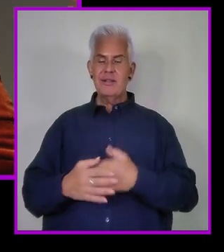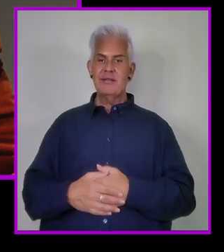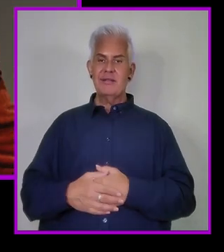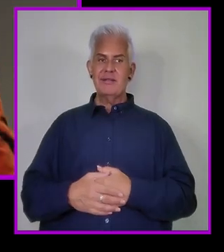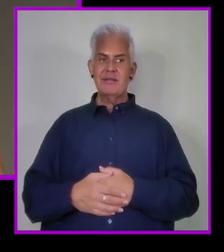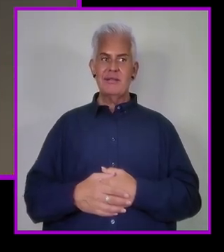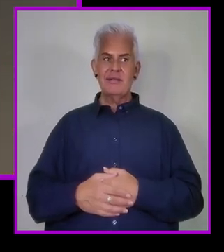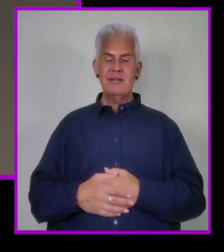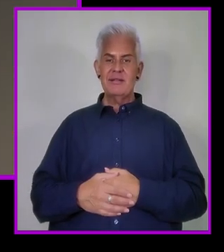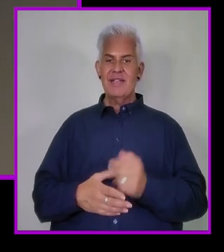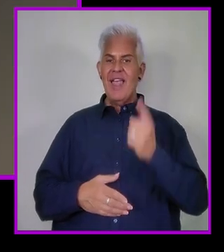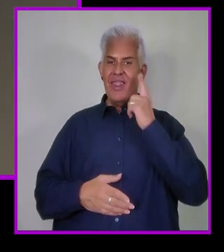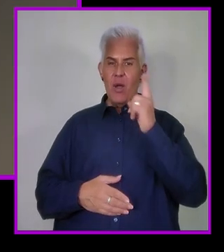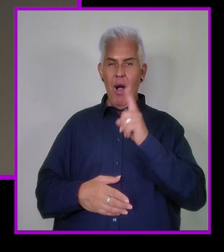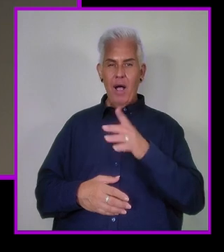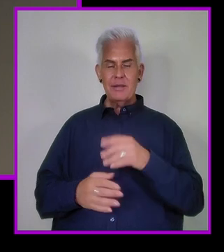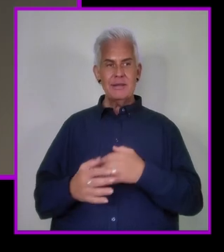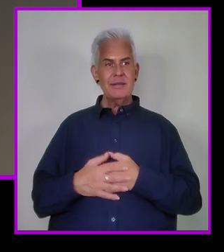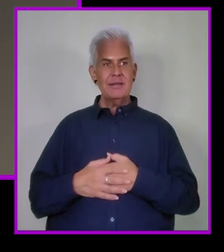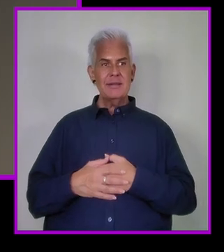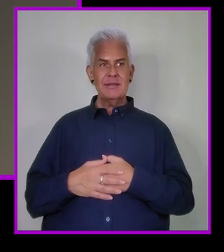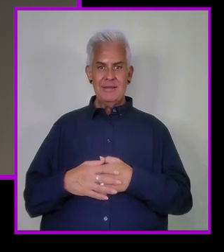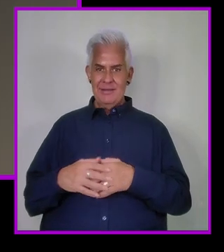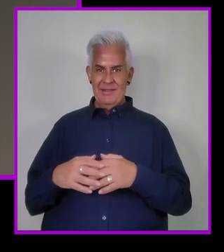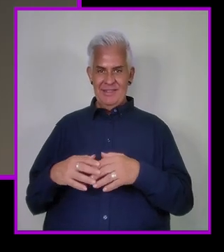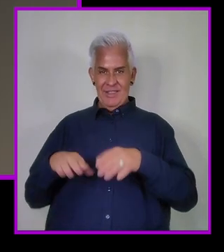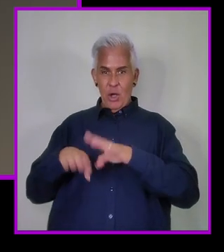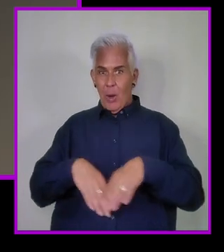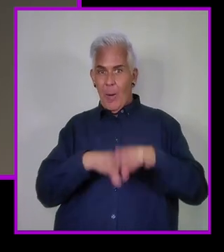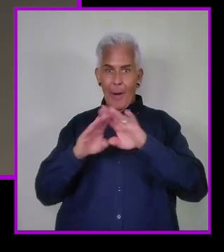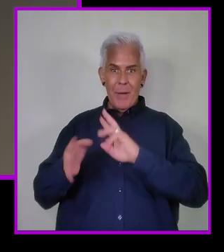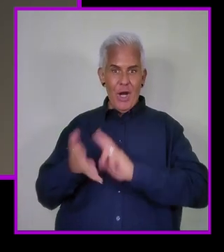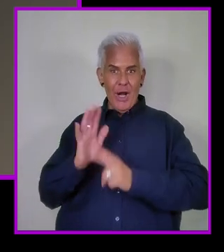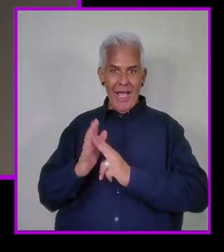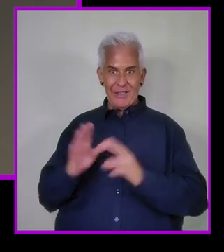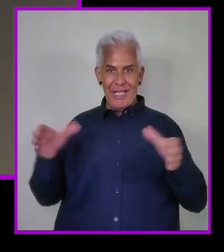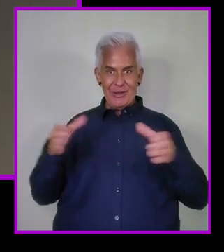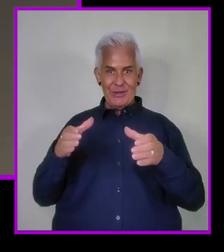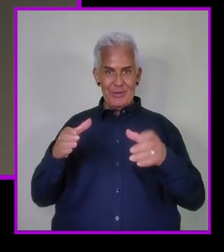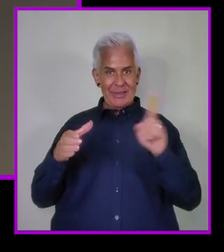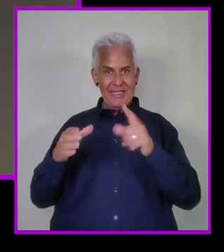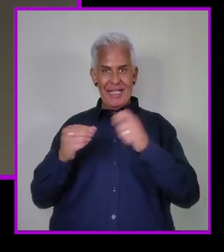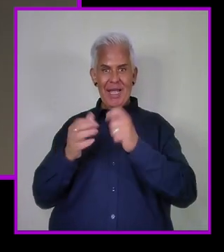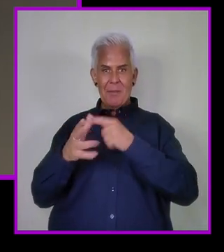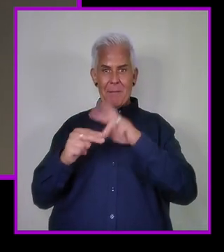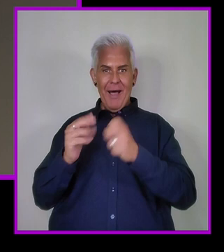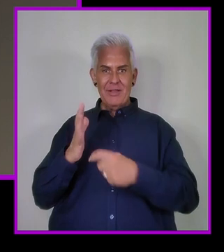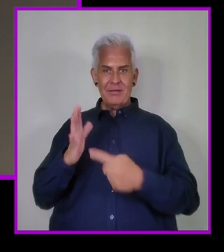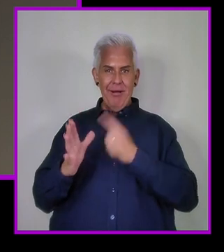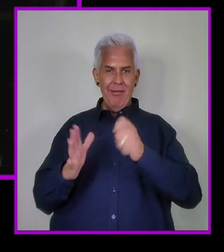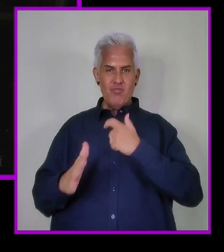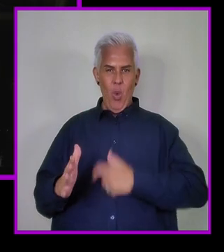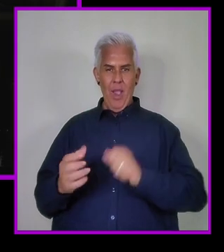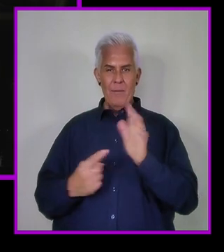But actually I think there's a common organisation to everyone within the sector, and I think BAFTA's got a really important